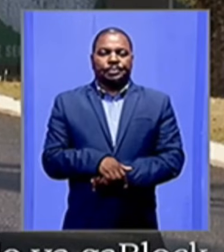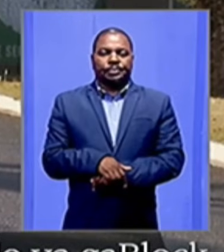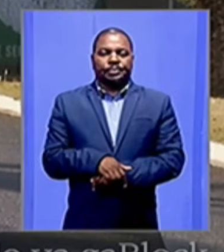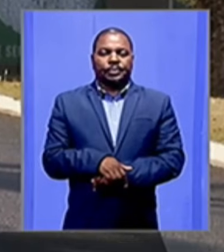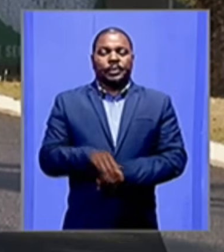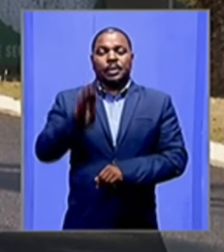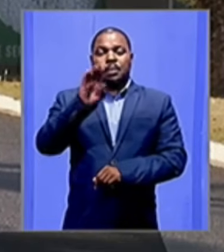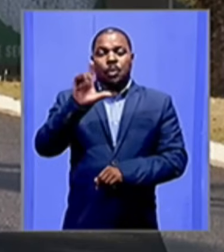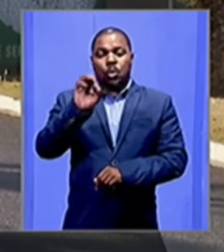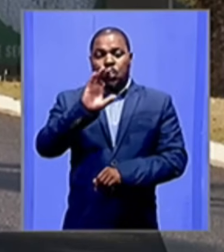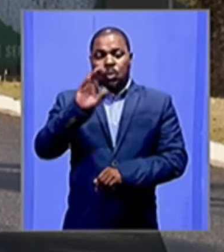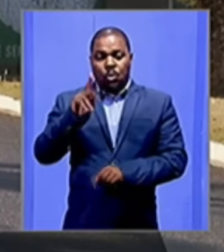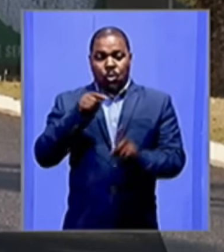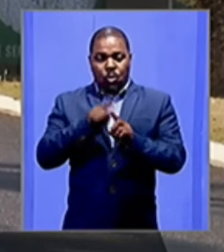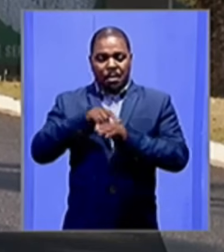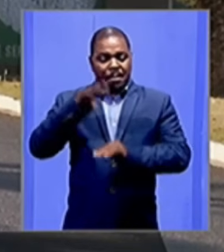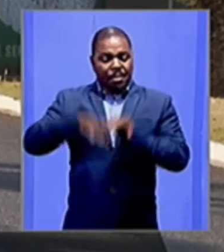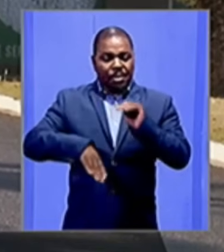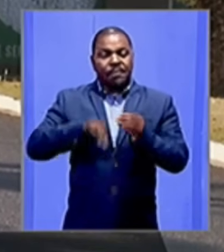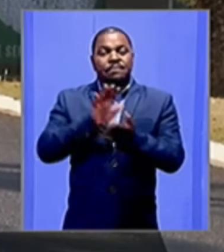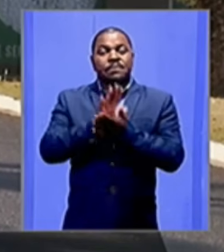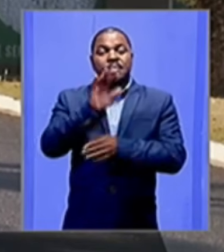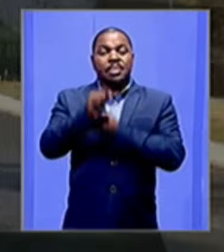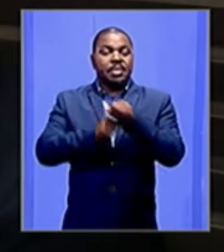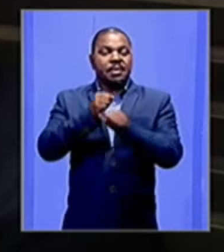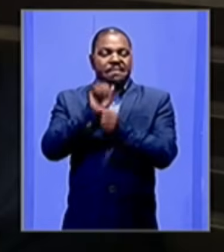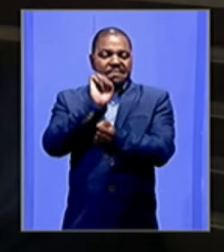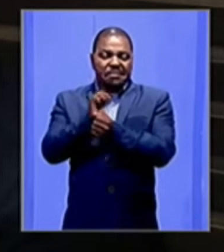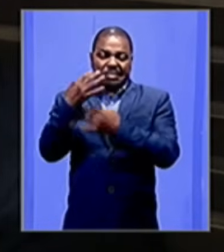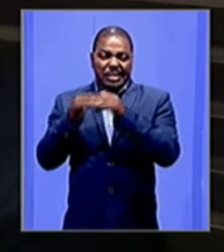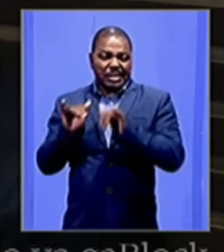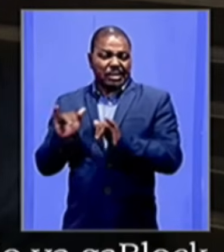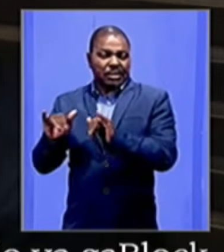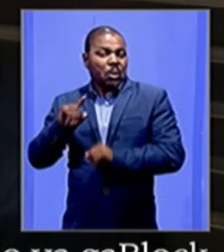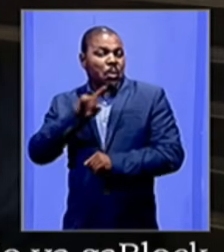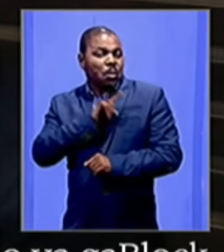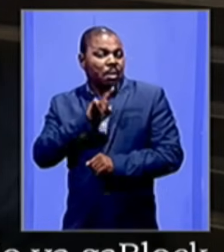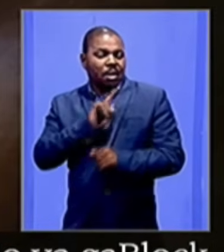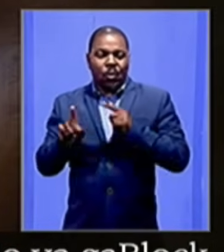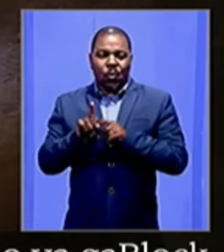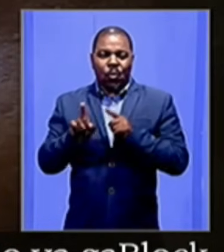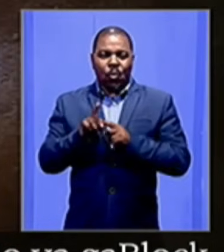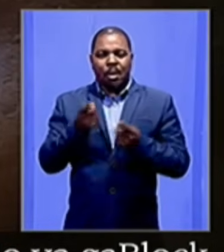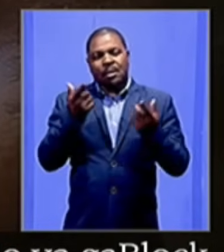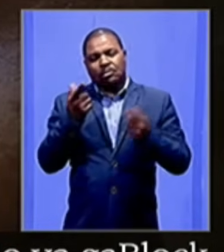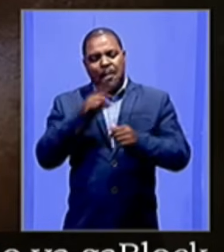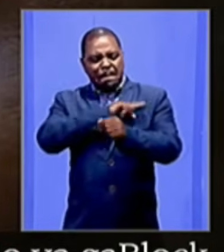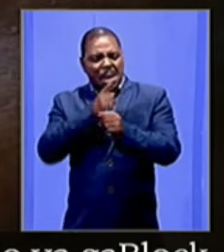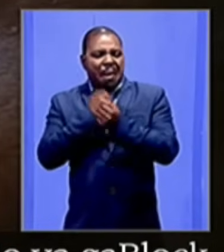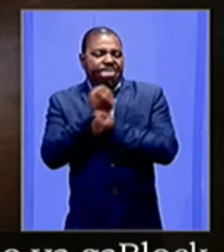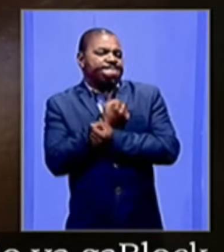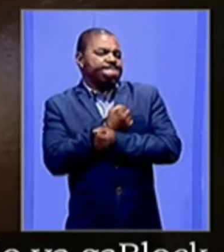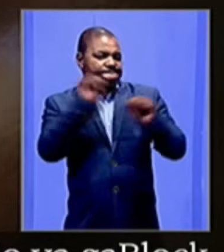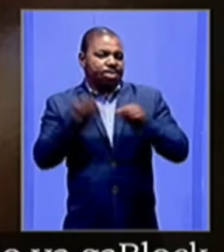Block o ile a ahlolola dilemo tse 15 tjhankaneng ka morao fumana a le molato wa tshebediso e mpe ya matla a hae ho